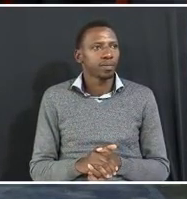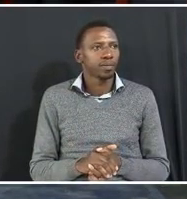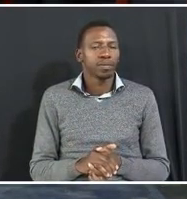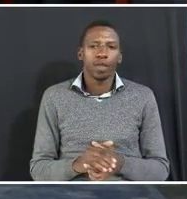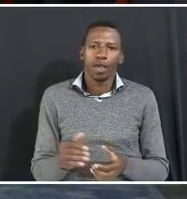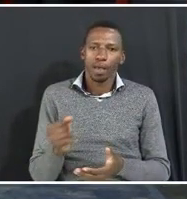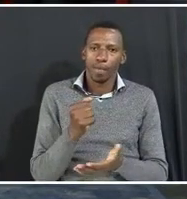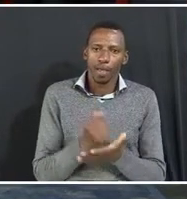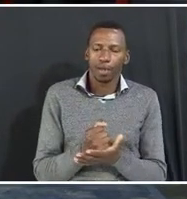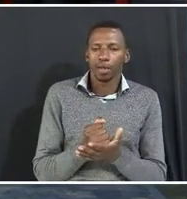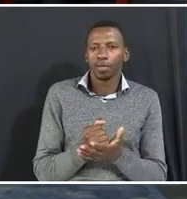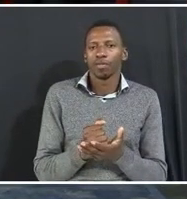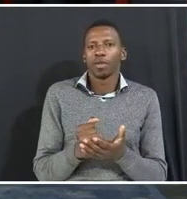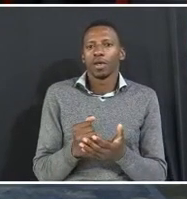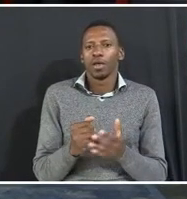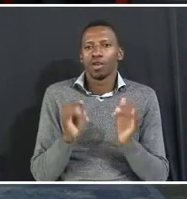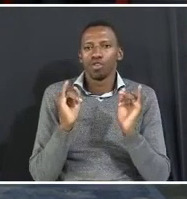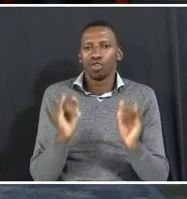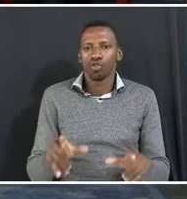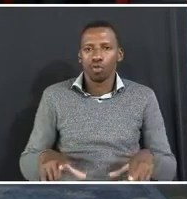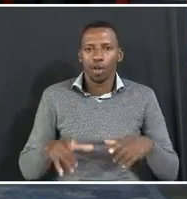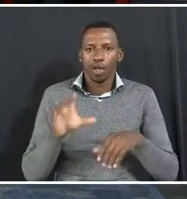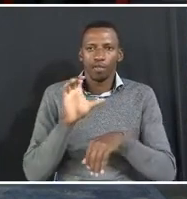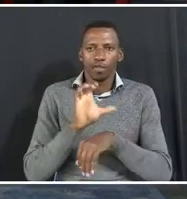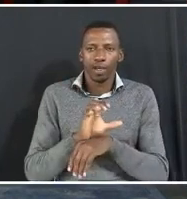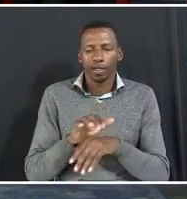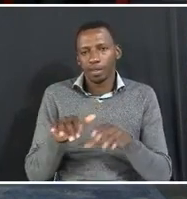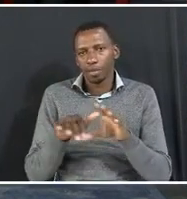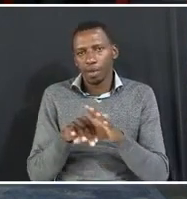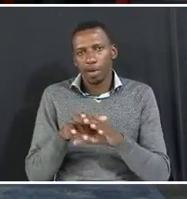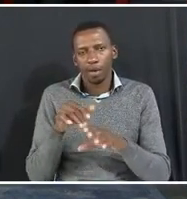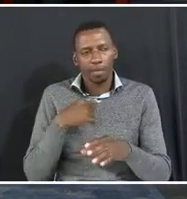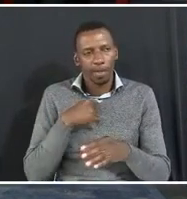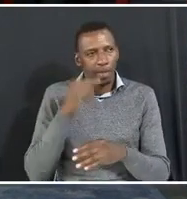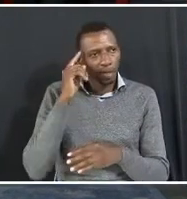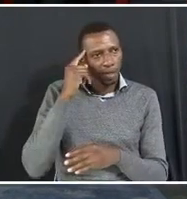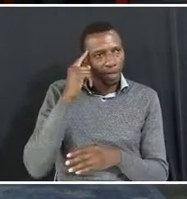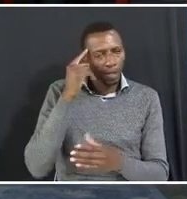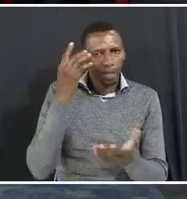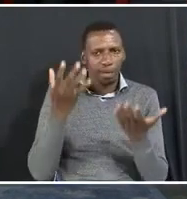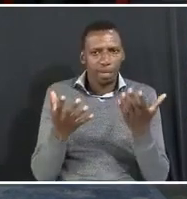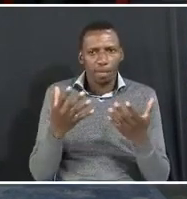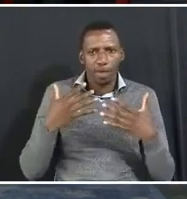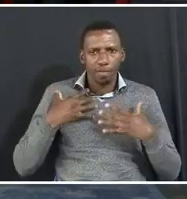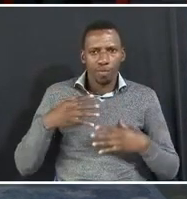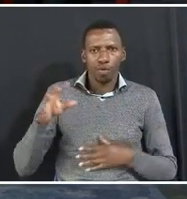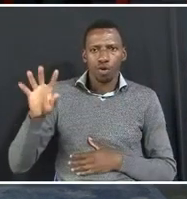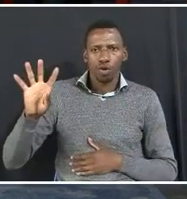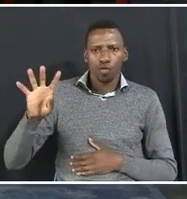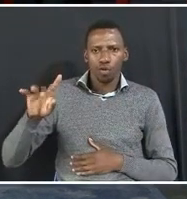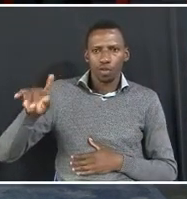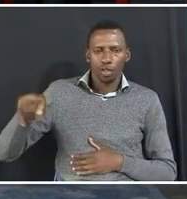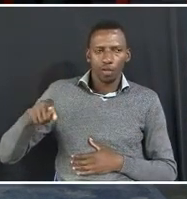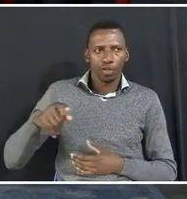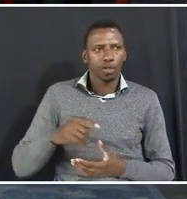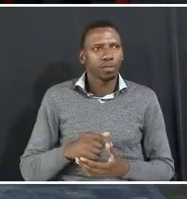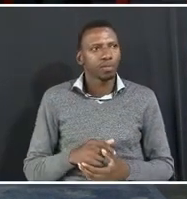Church membership, I believe it could be running into 4,000.